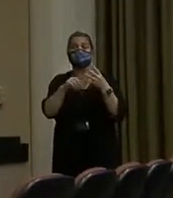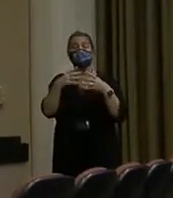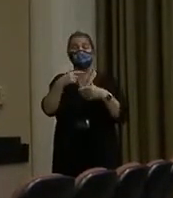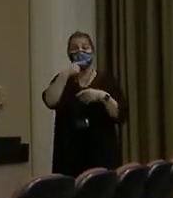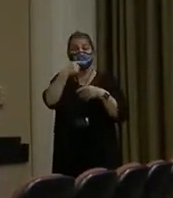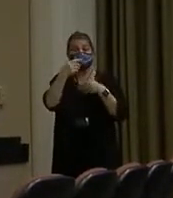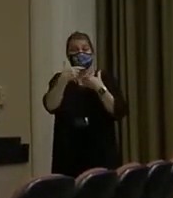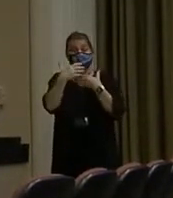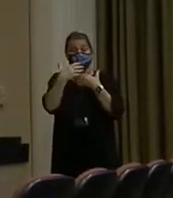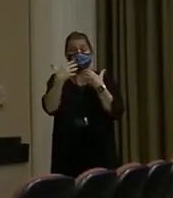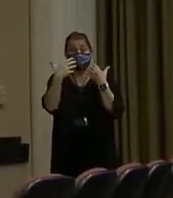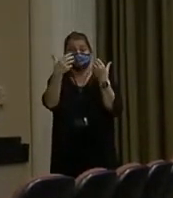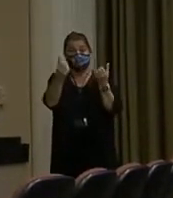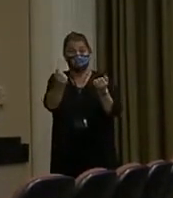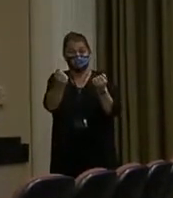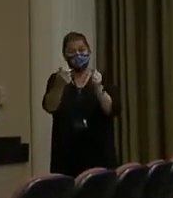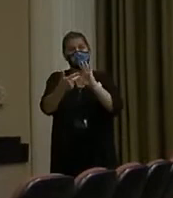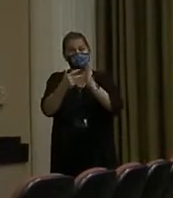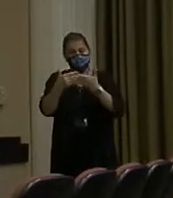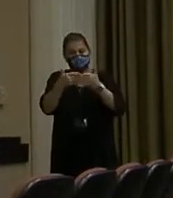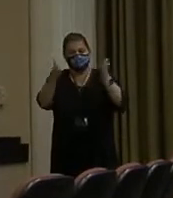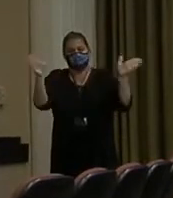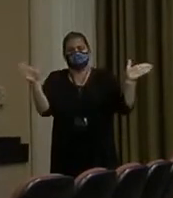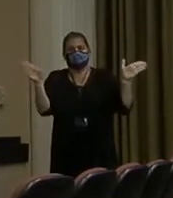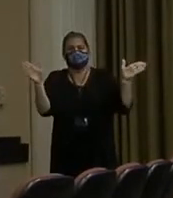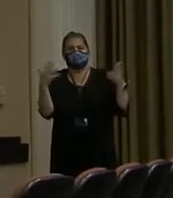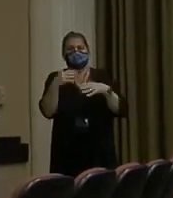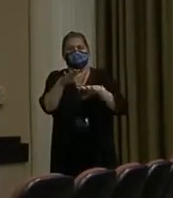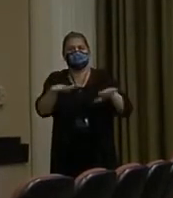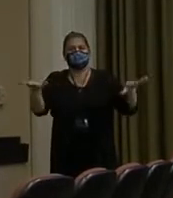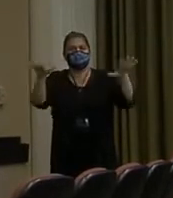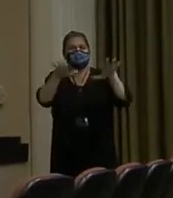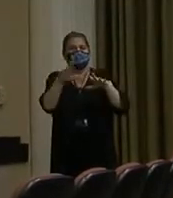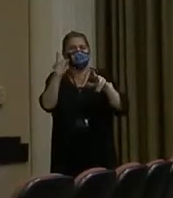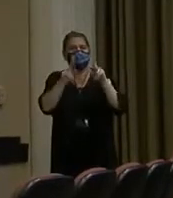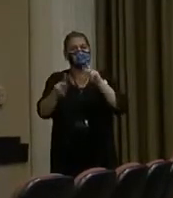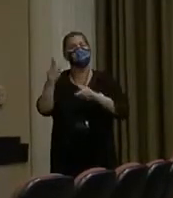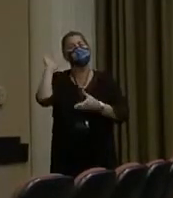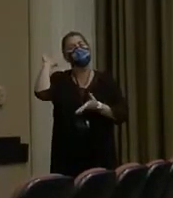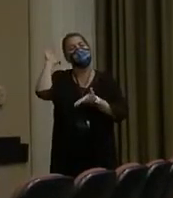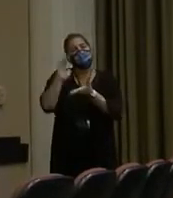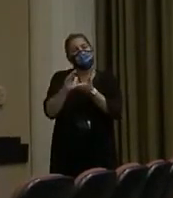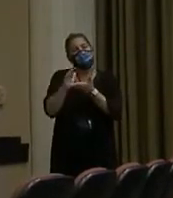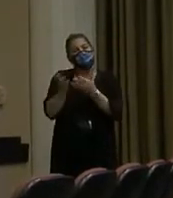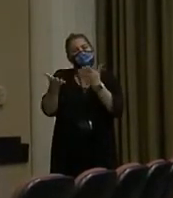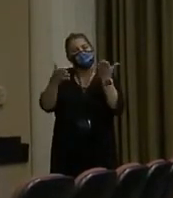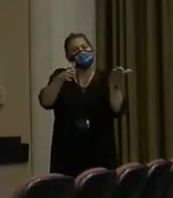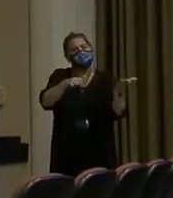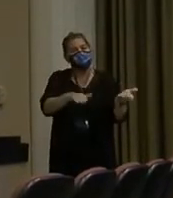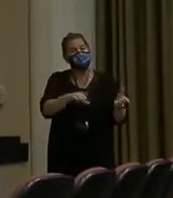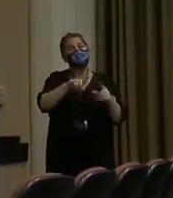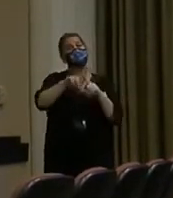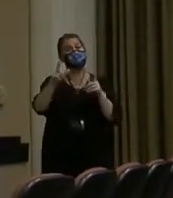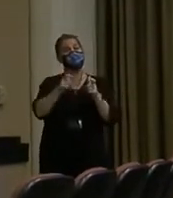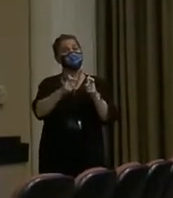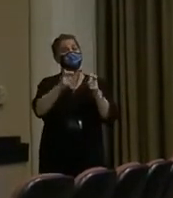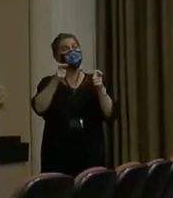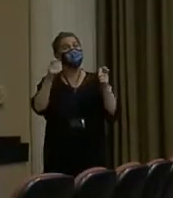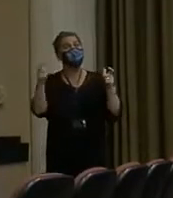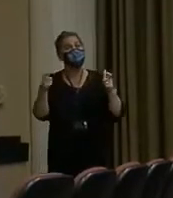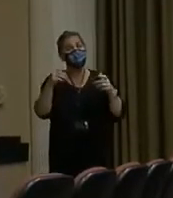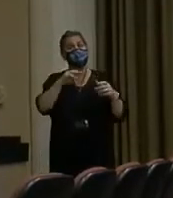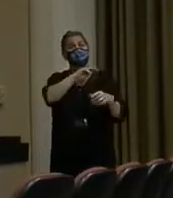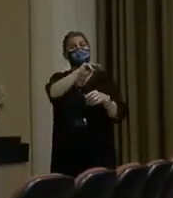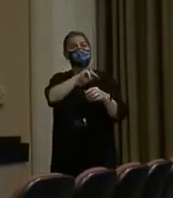health usually promotes the health of the population by minimizing mortality. But significant moral